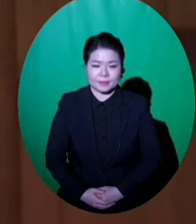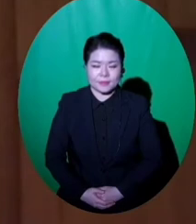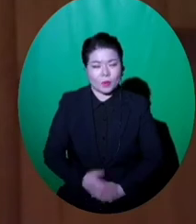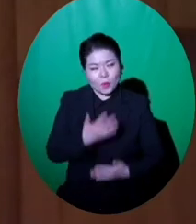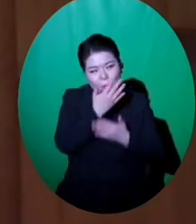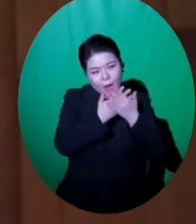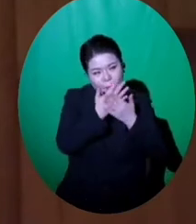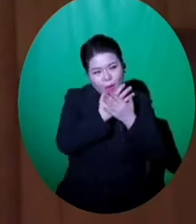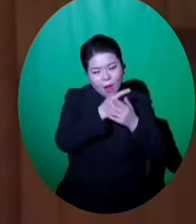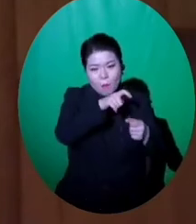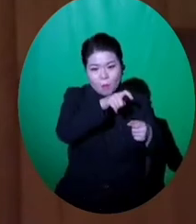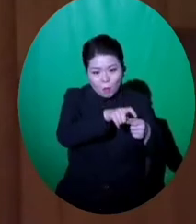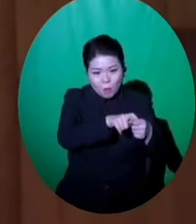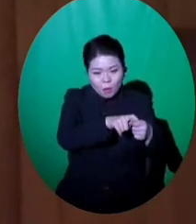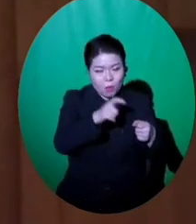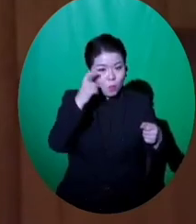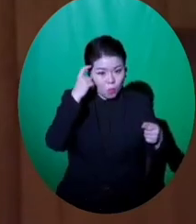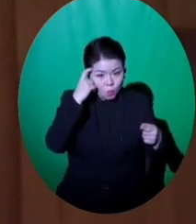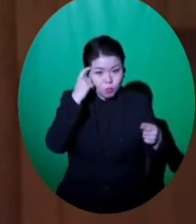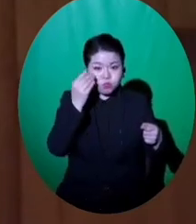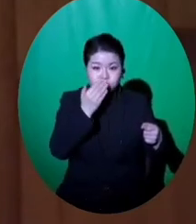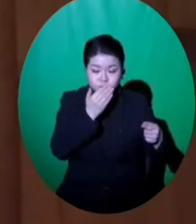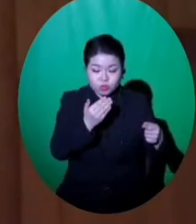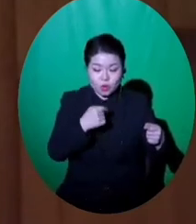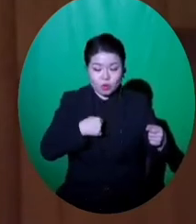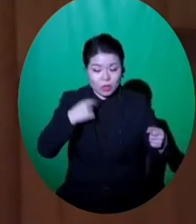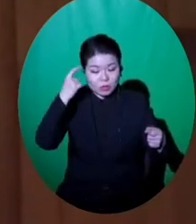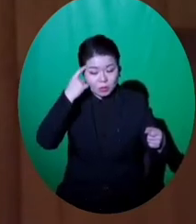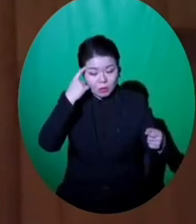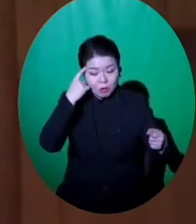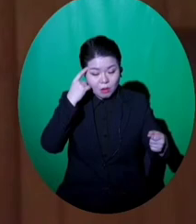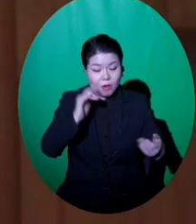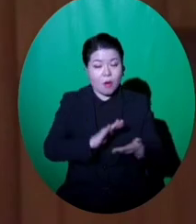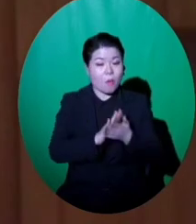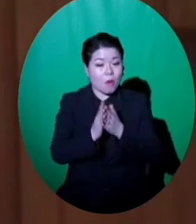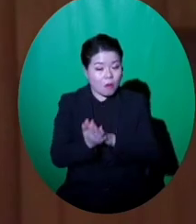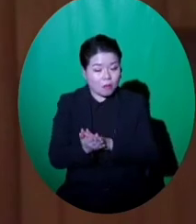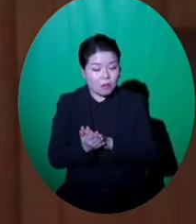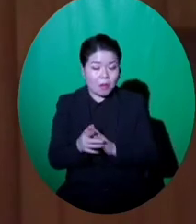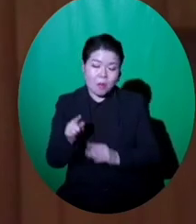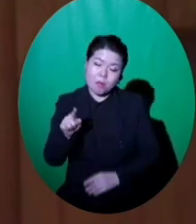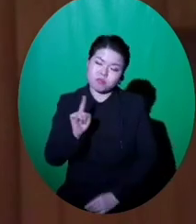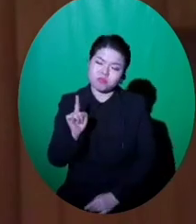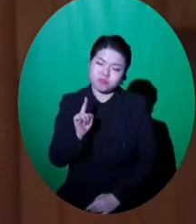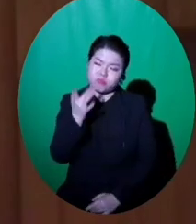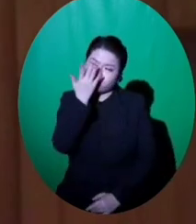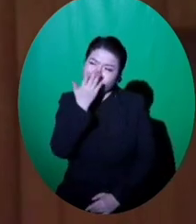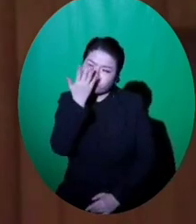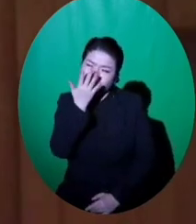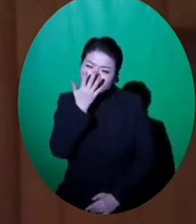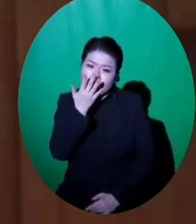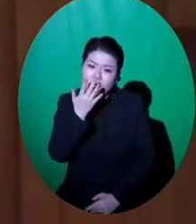way we think. But in fact, I think it really is a necessary step